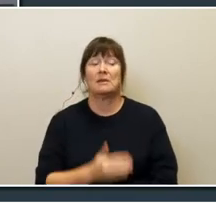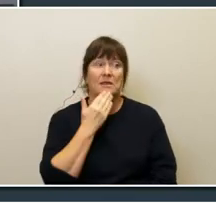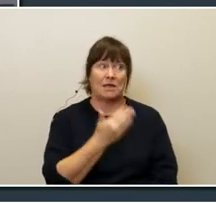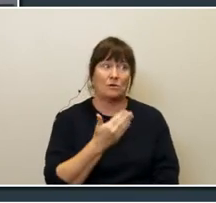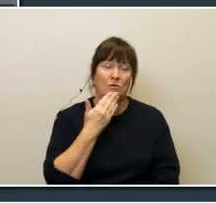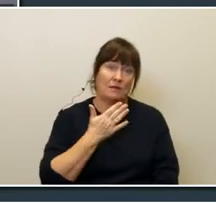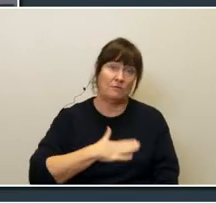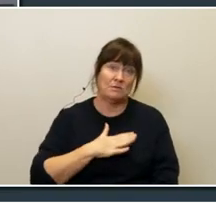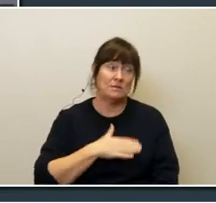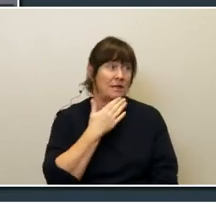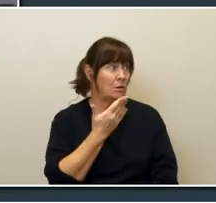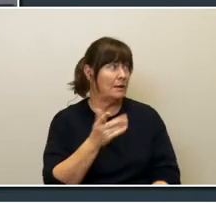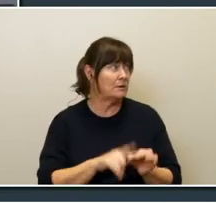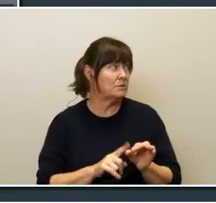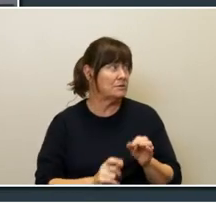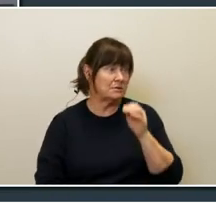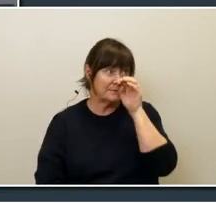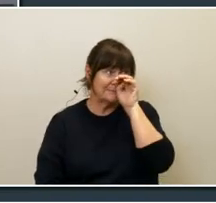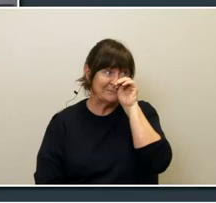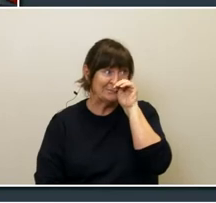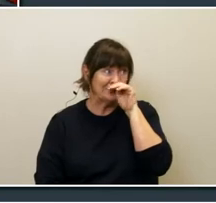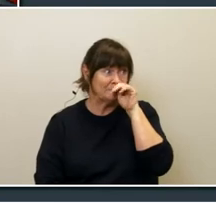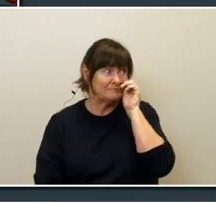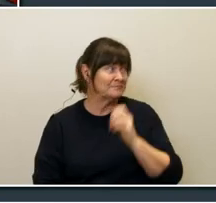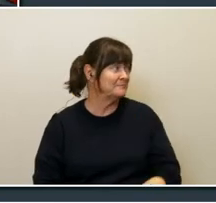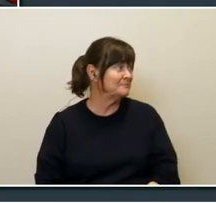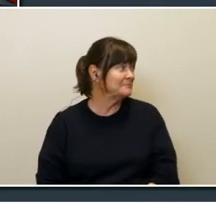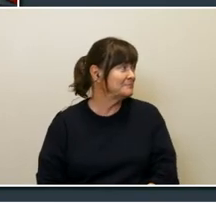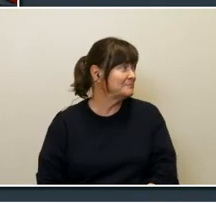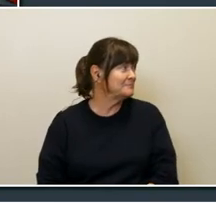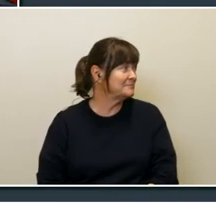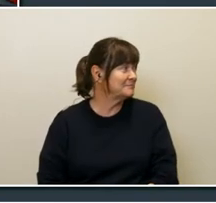June. Are there any questions from councillors?